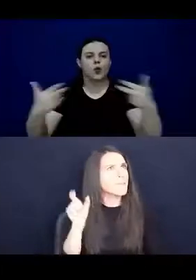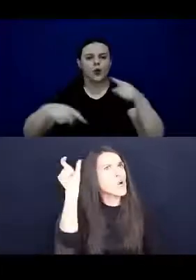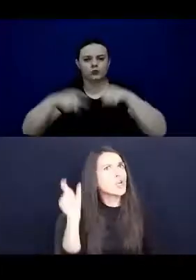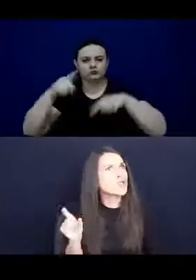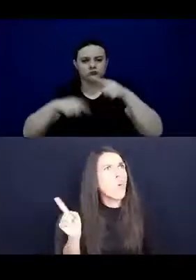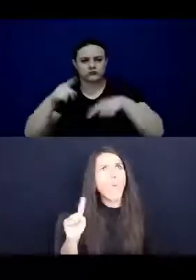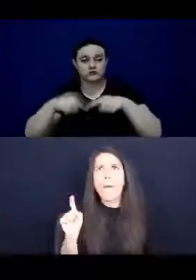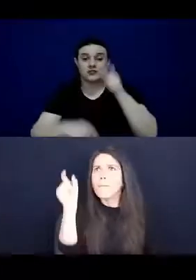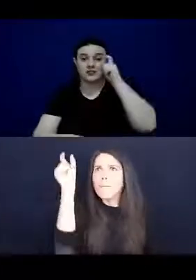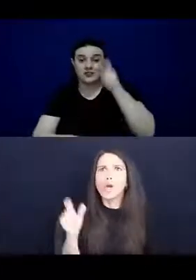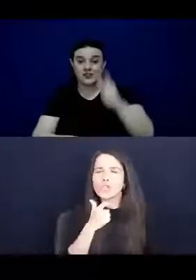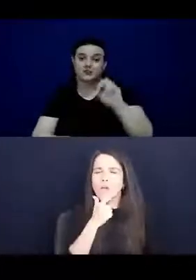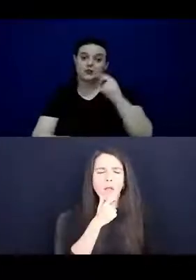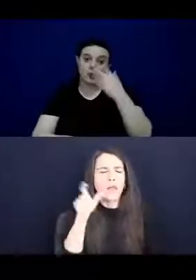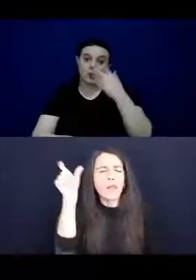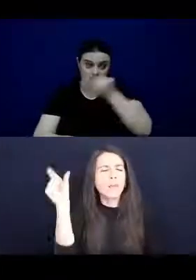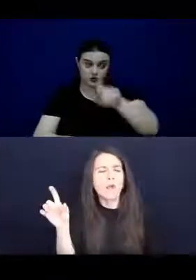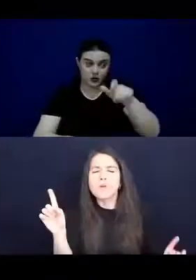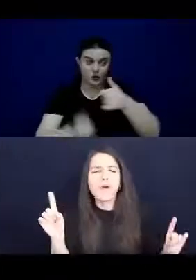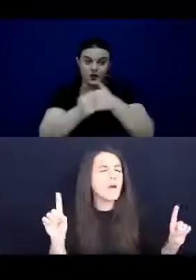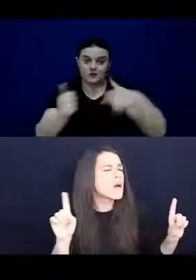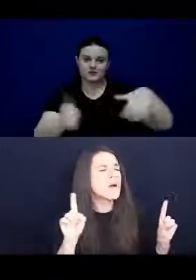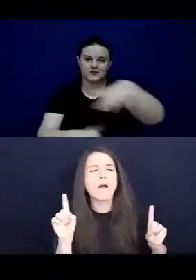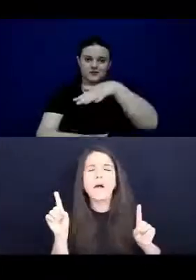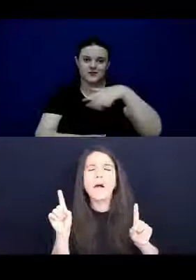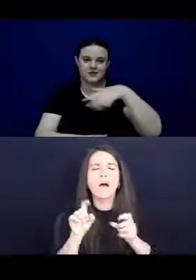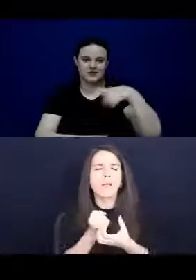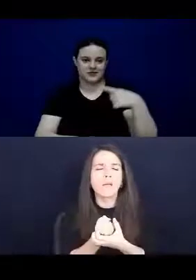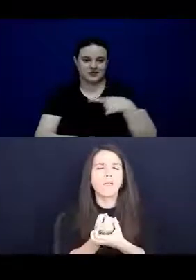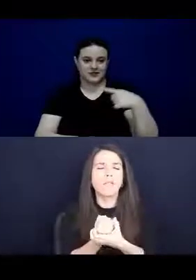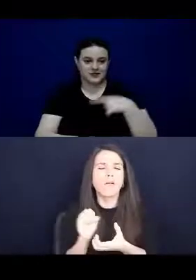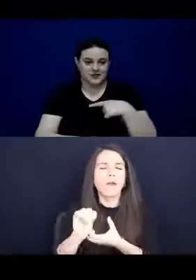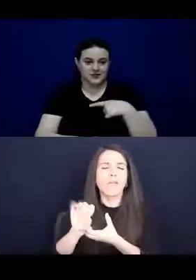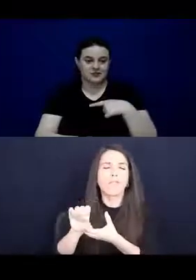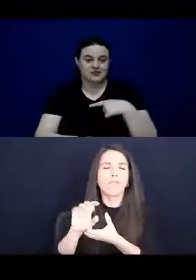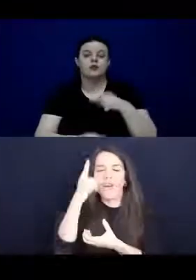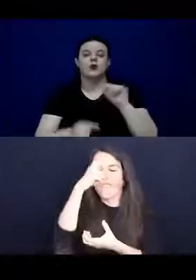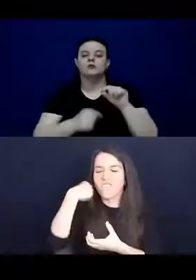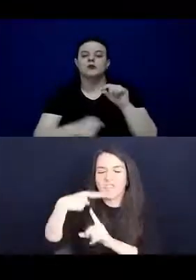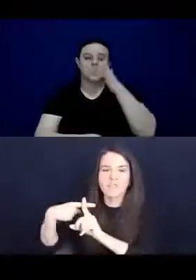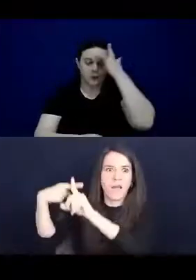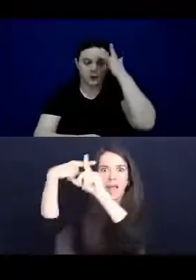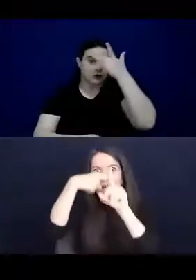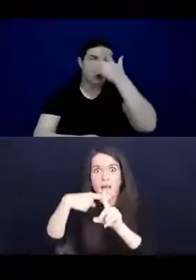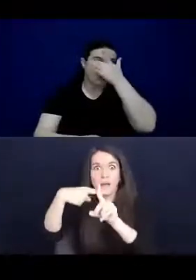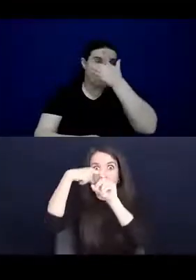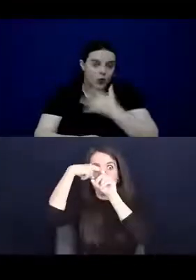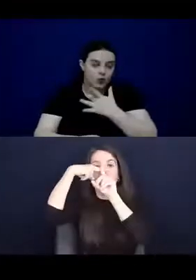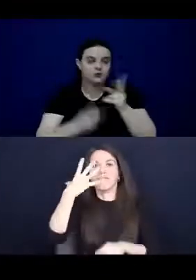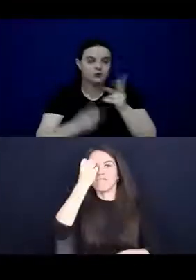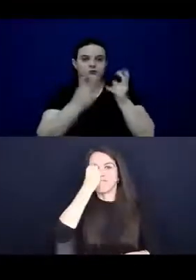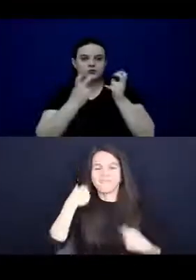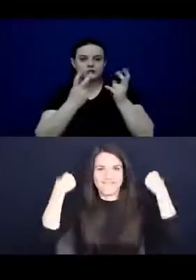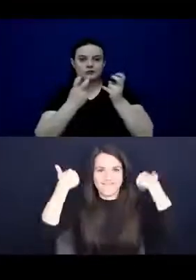the environment. So that covers both person recognition, by recognizing people's faces, recognizing particular objects,